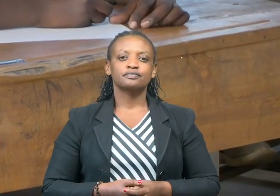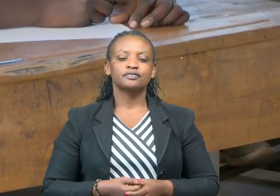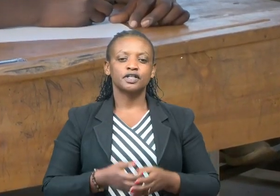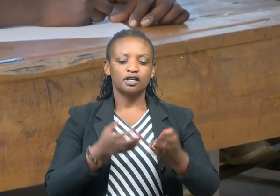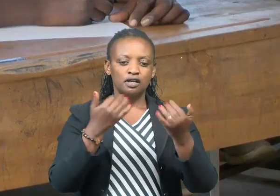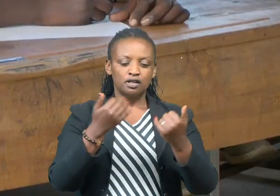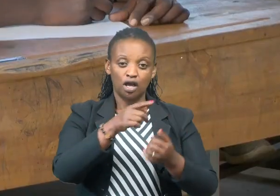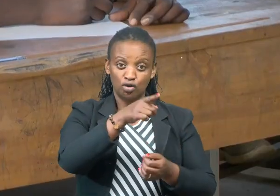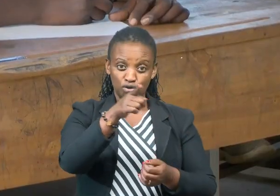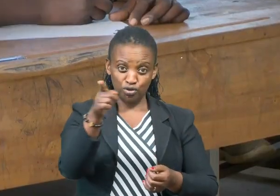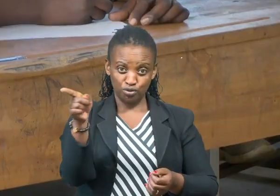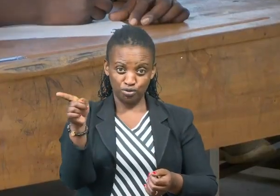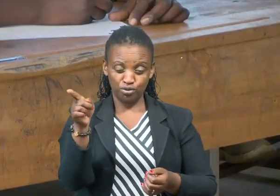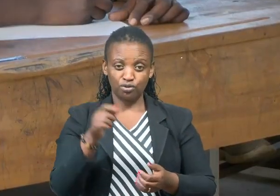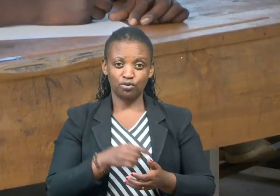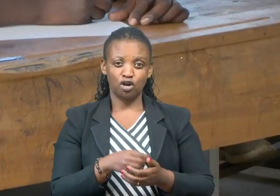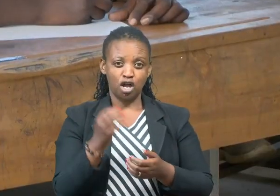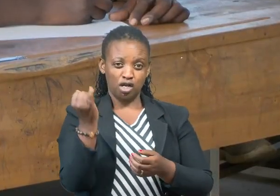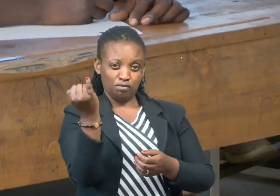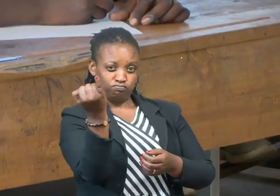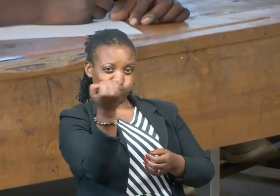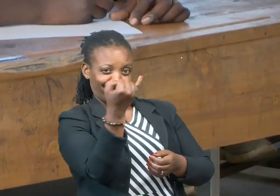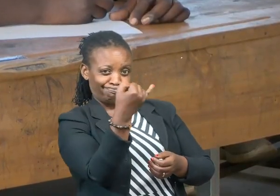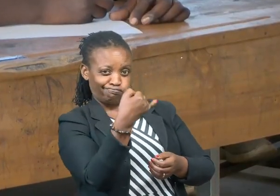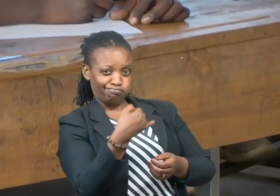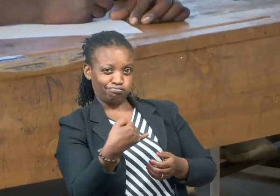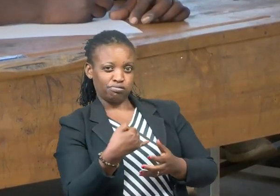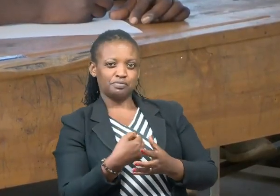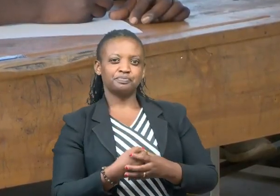You are going to draw